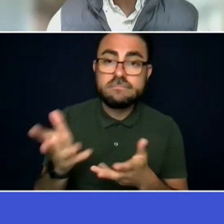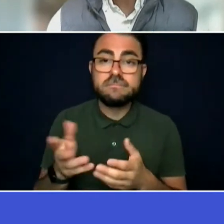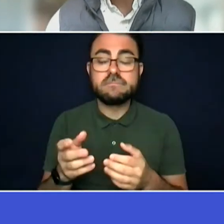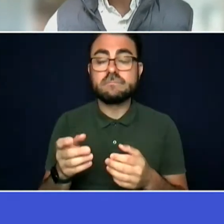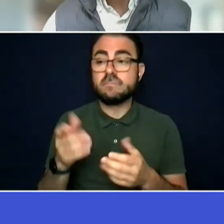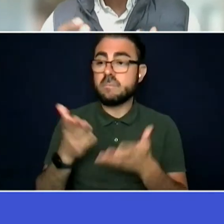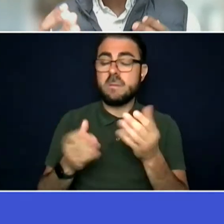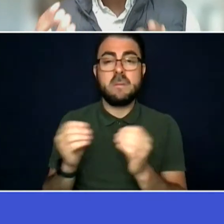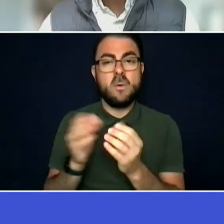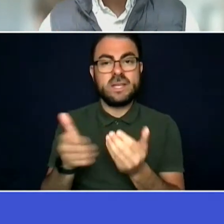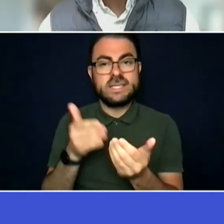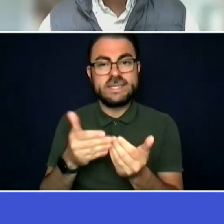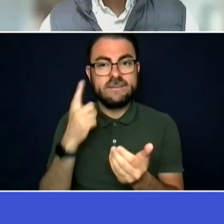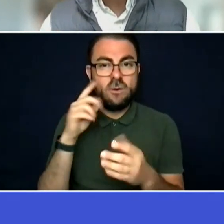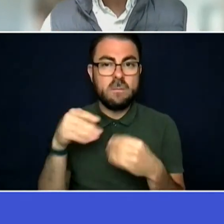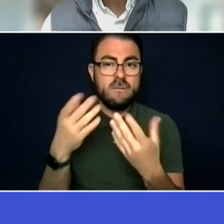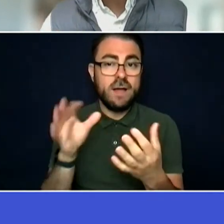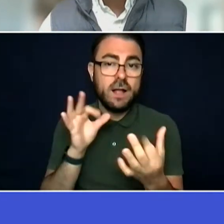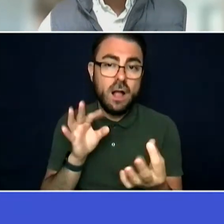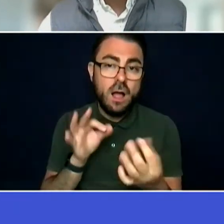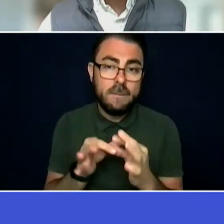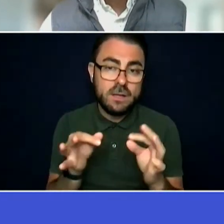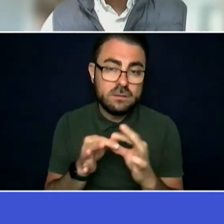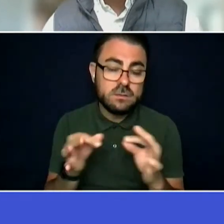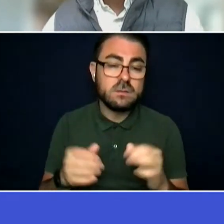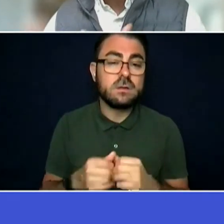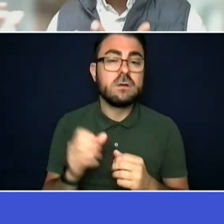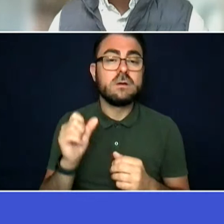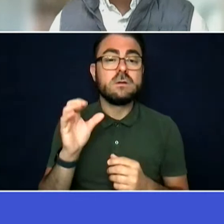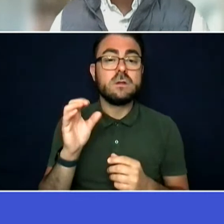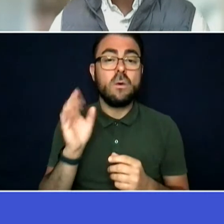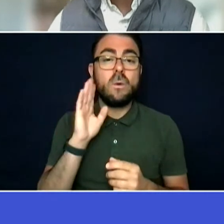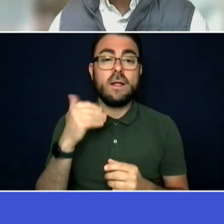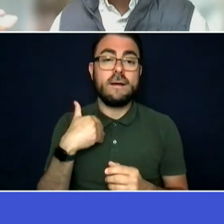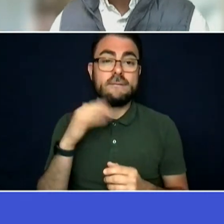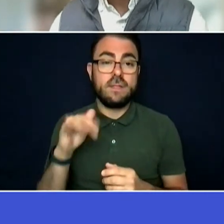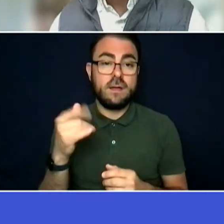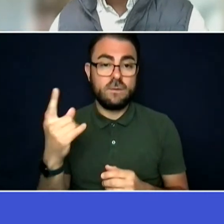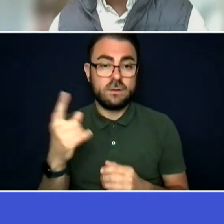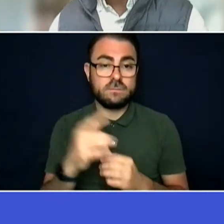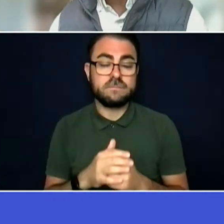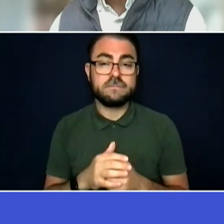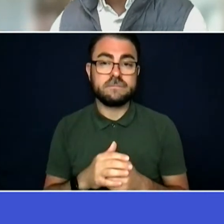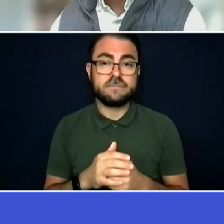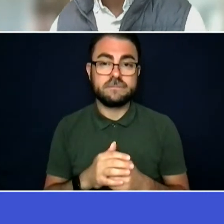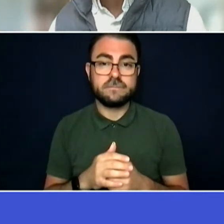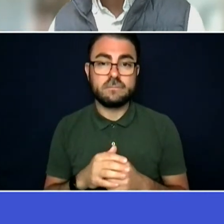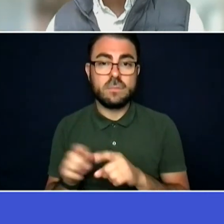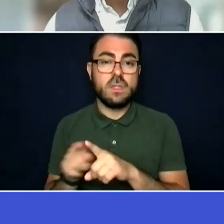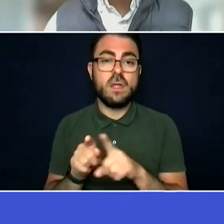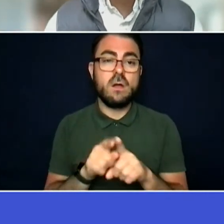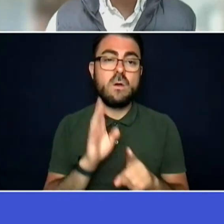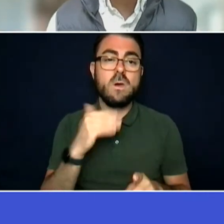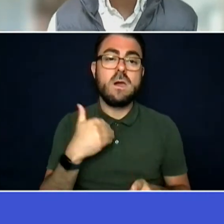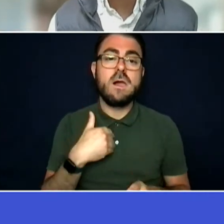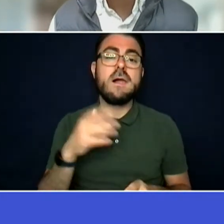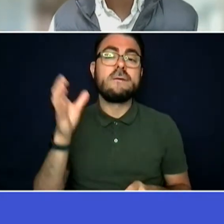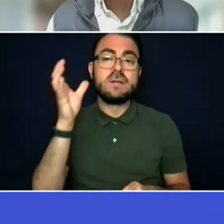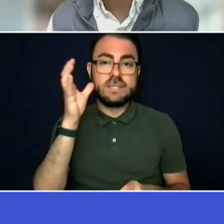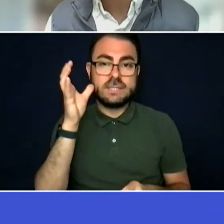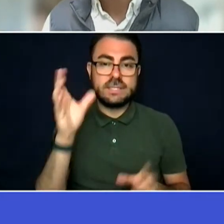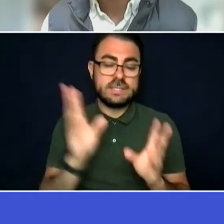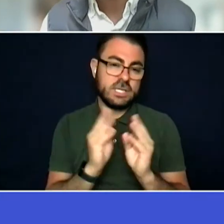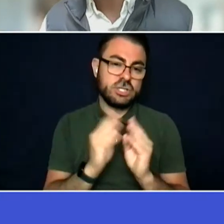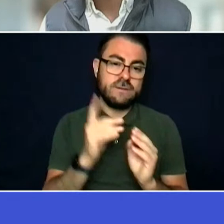provide comment. We will also have a virtual listening session where it'll be equal with folks that are providing written comment. It's just